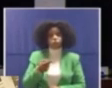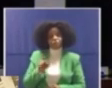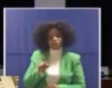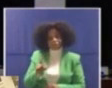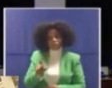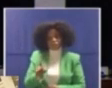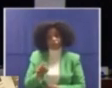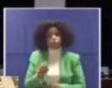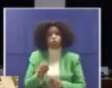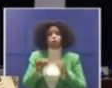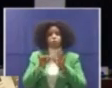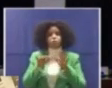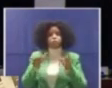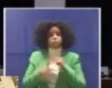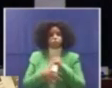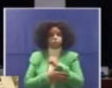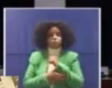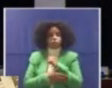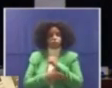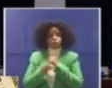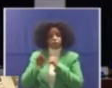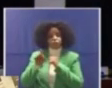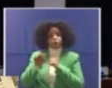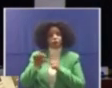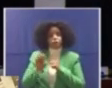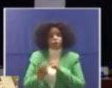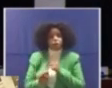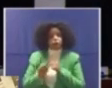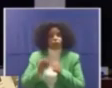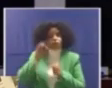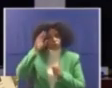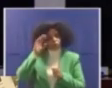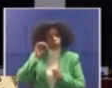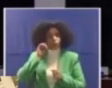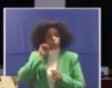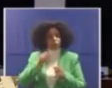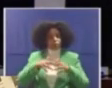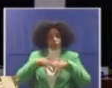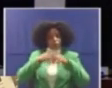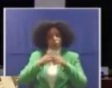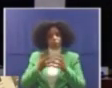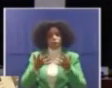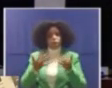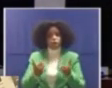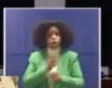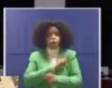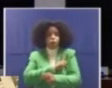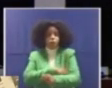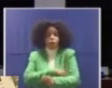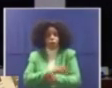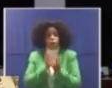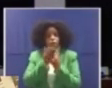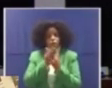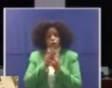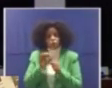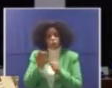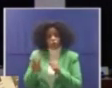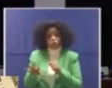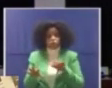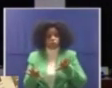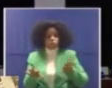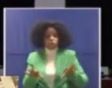of South Sudan, established a power-sharing mechanism amongst the belligerent parties. Under